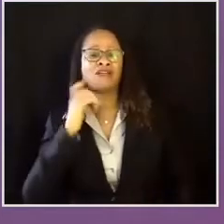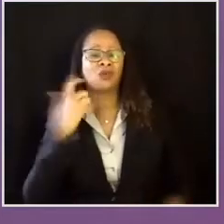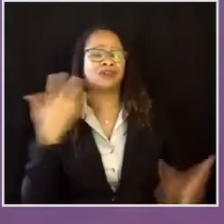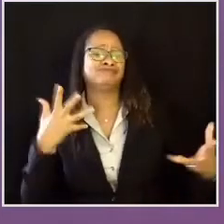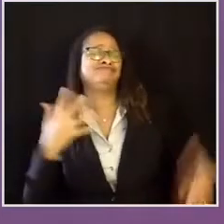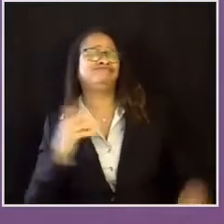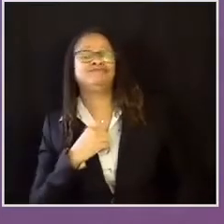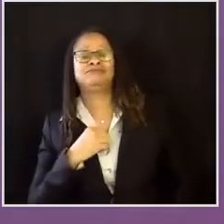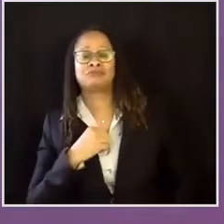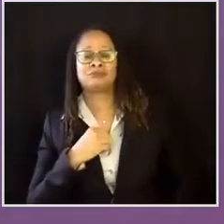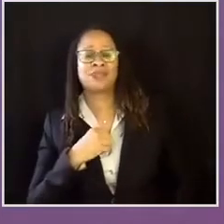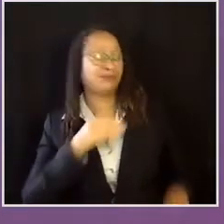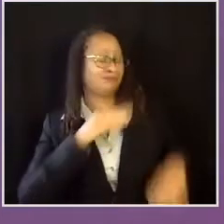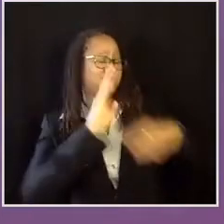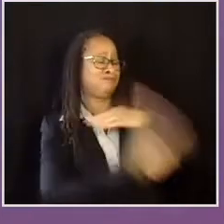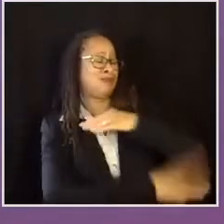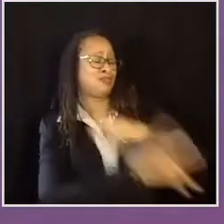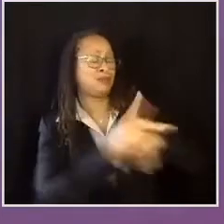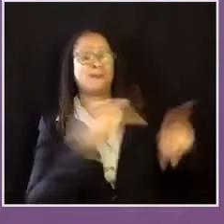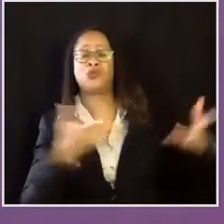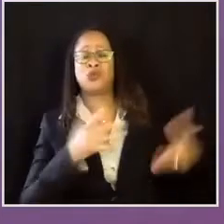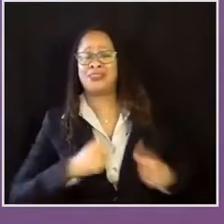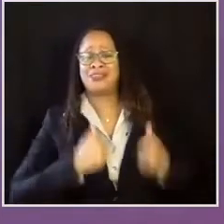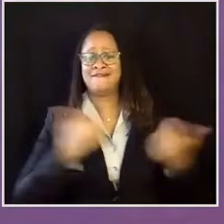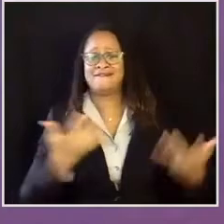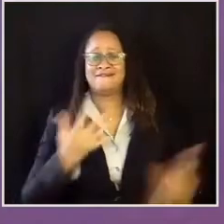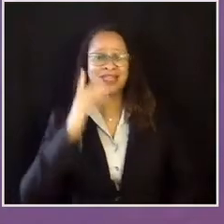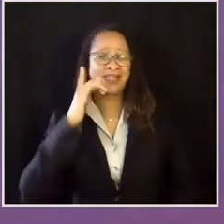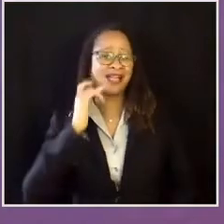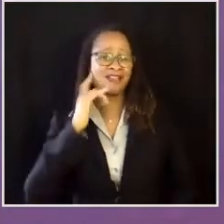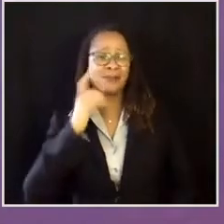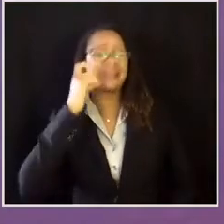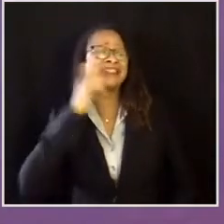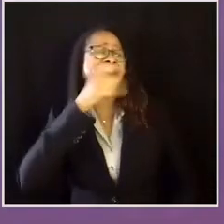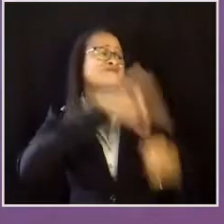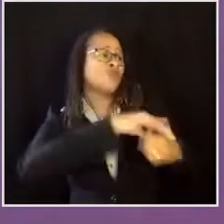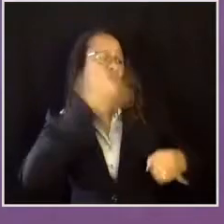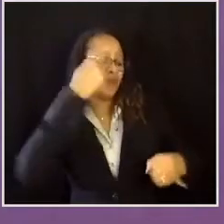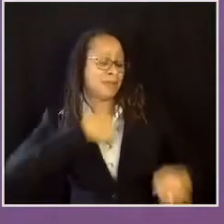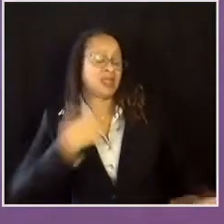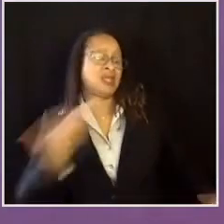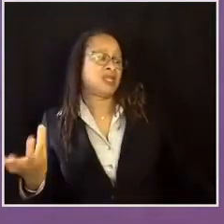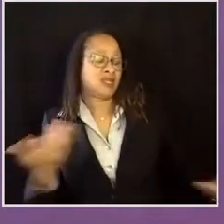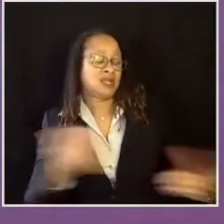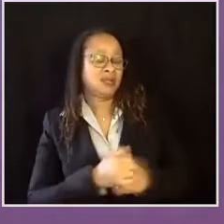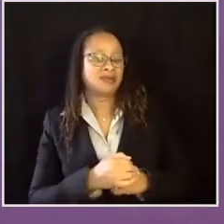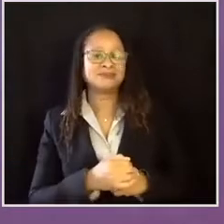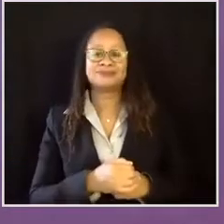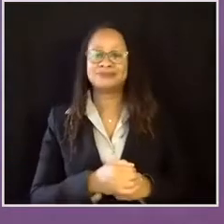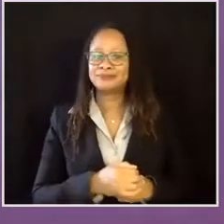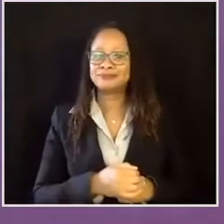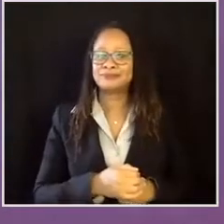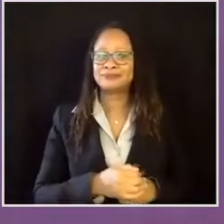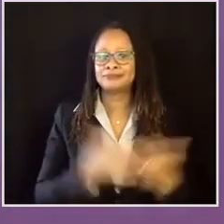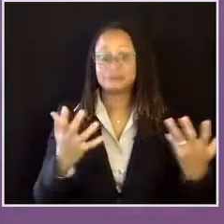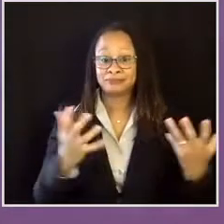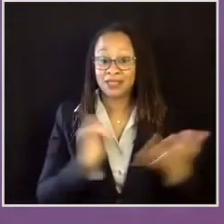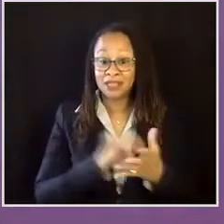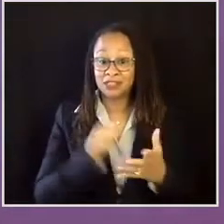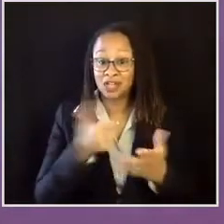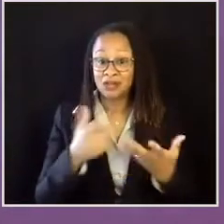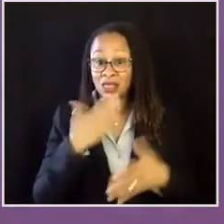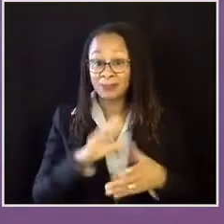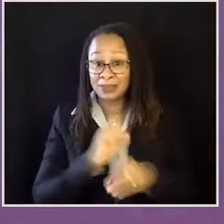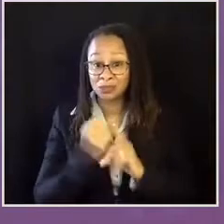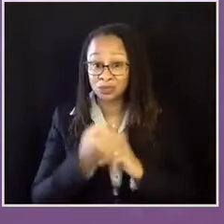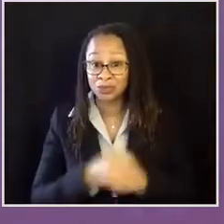to punish the people of California because they didn't vote for him. This is another